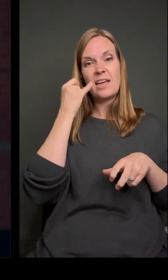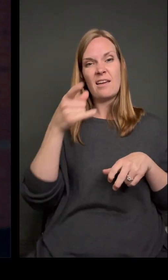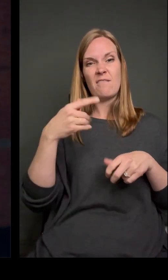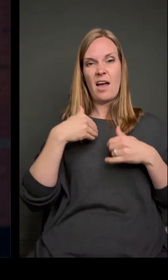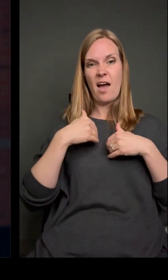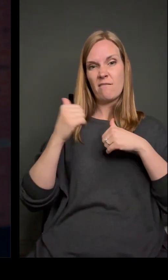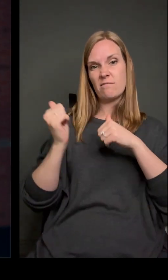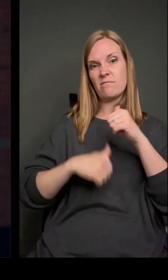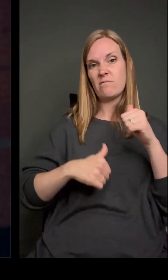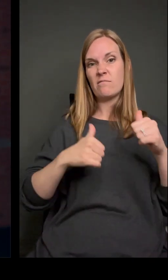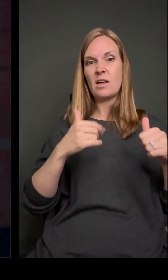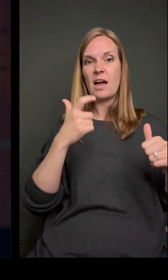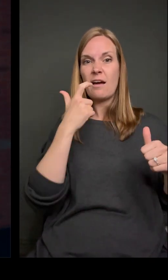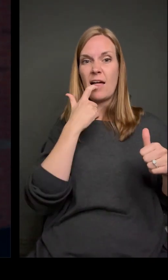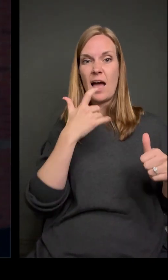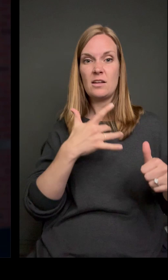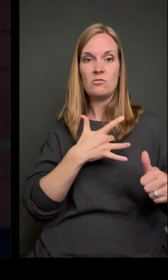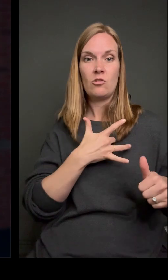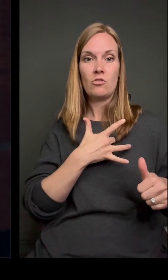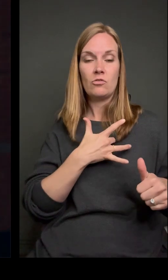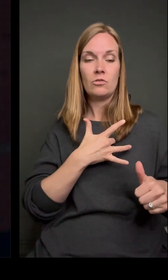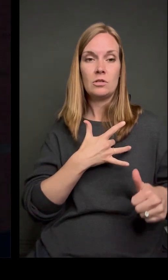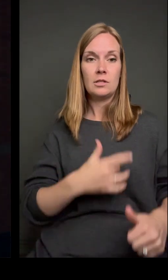heart of glass.